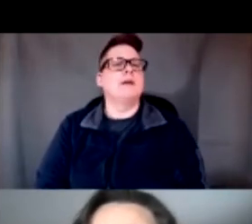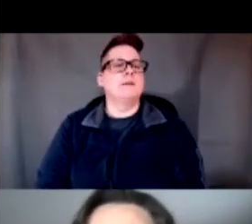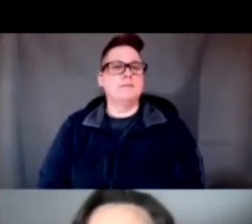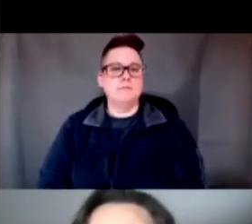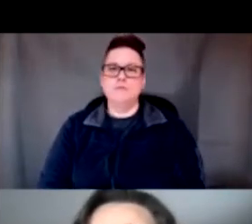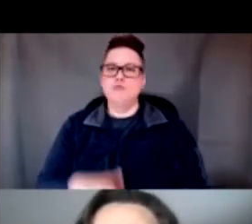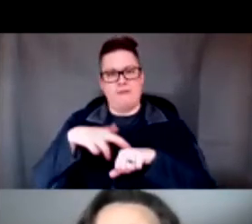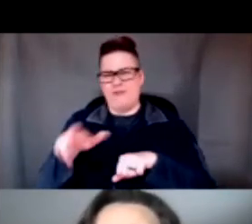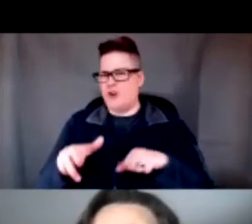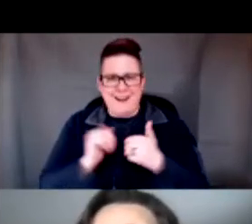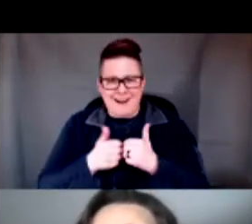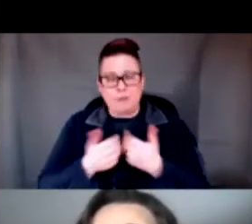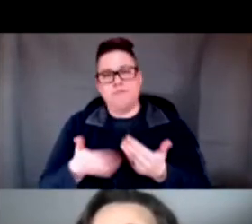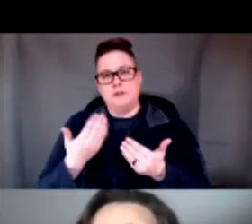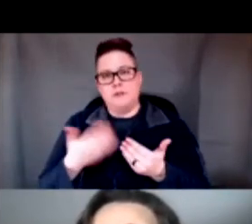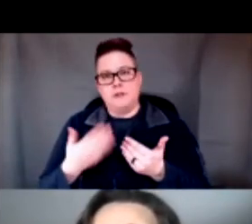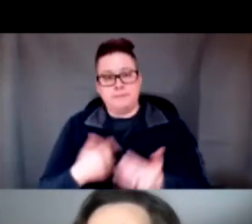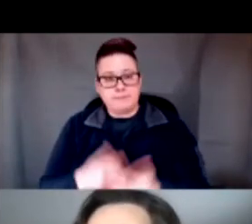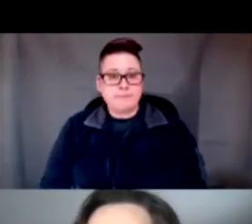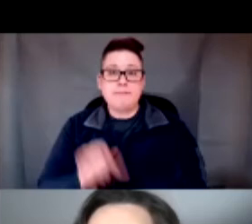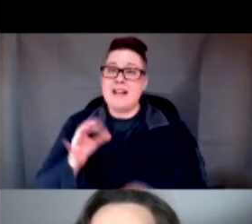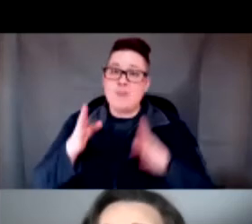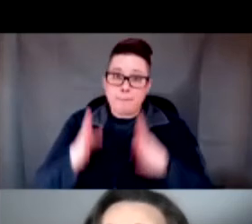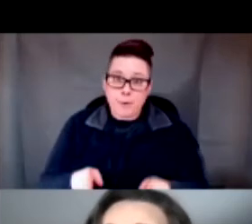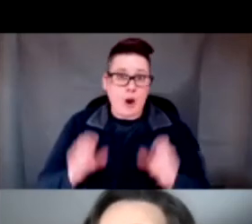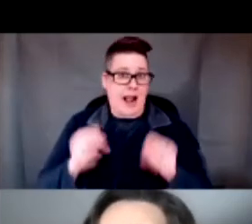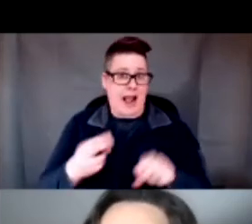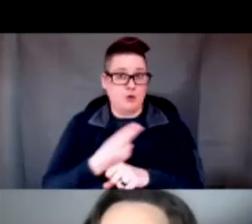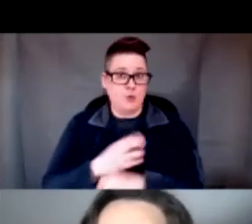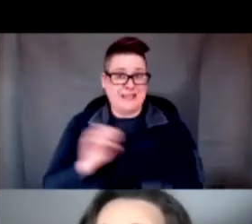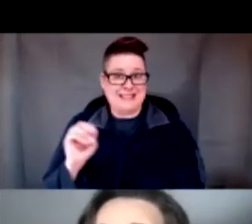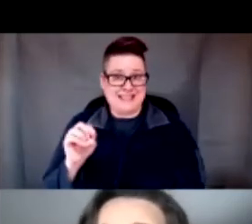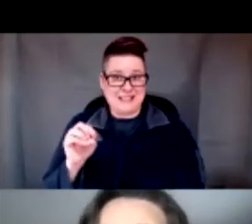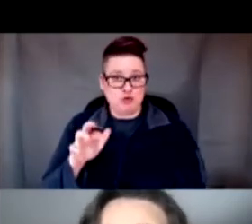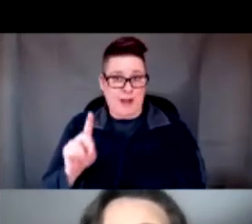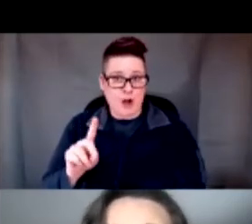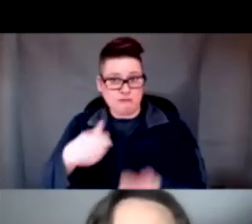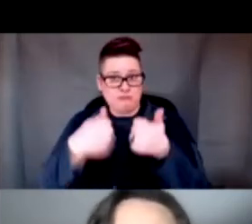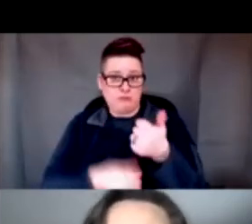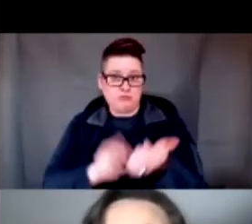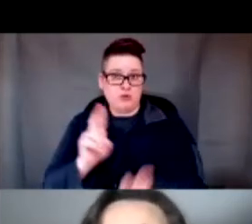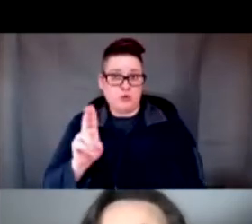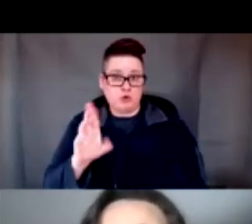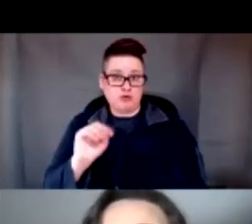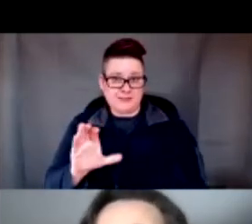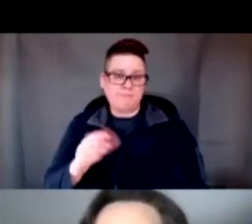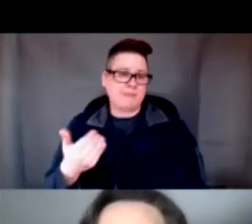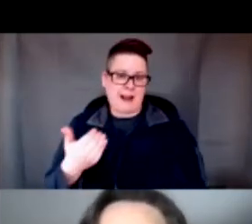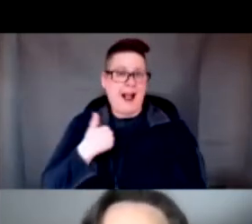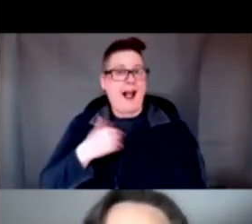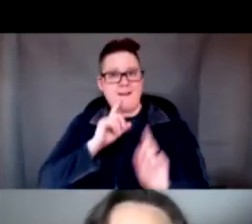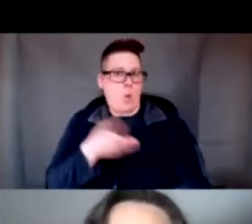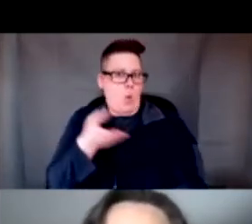Referral is easy if the person has access to e-record and is a part of U of R. There's an e-record